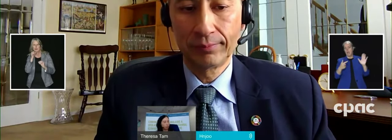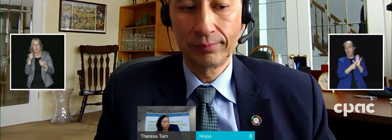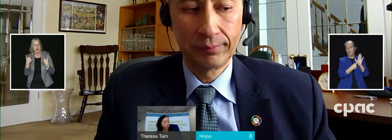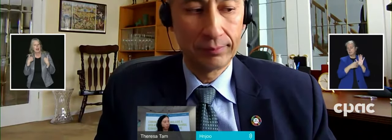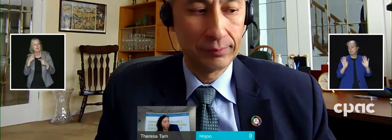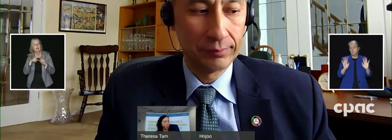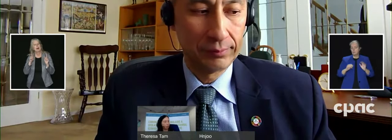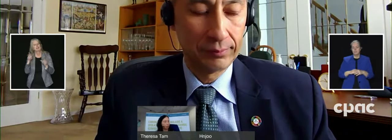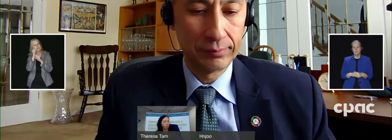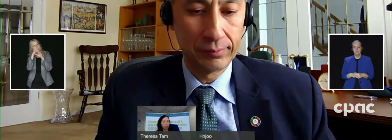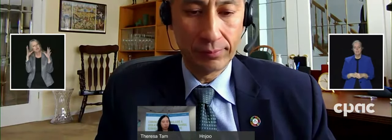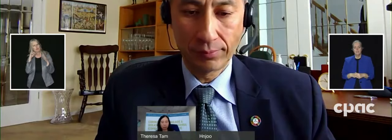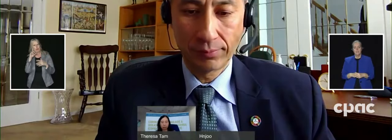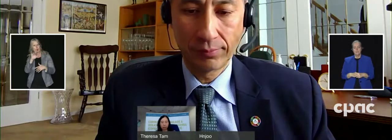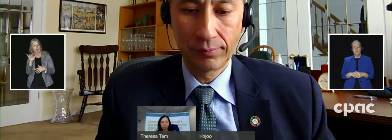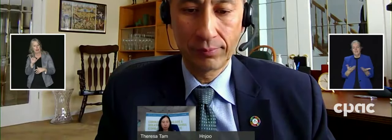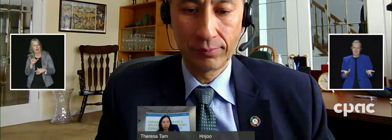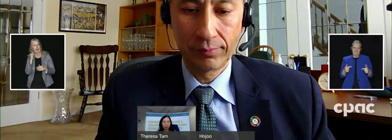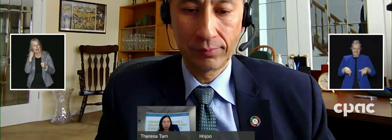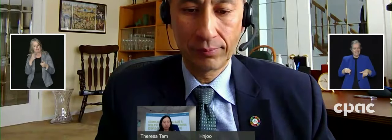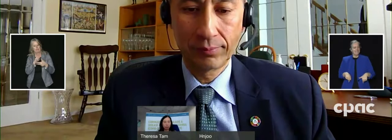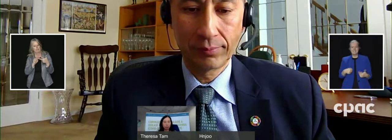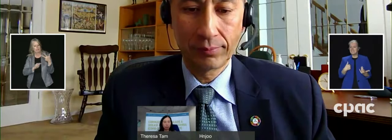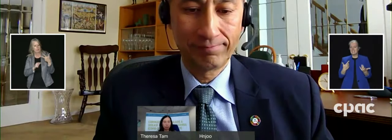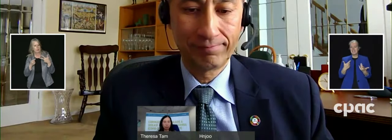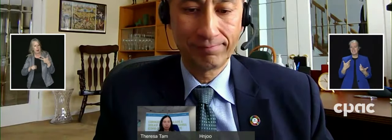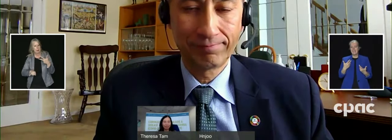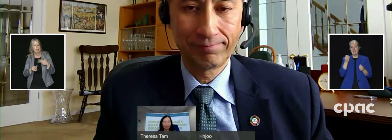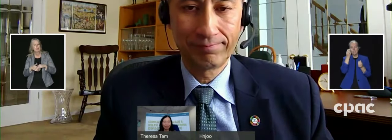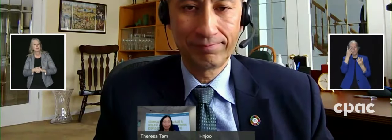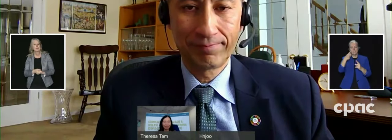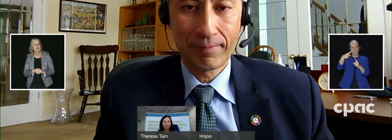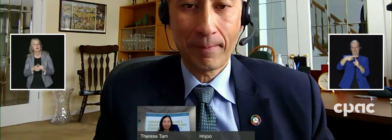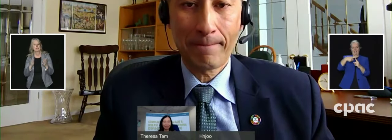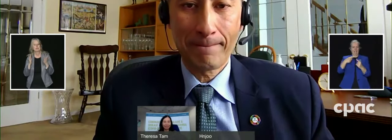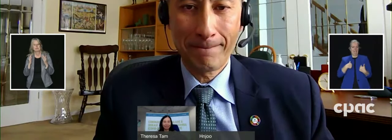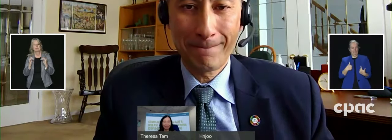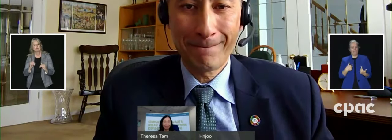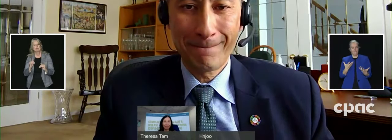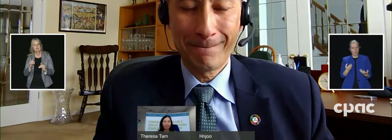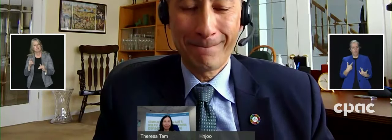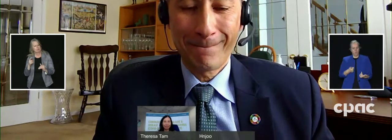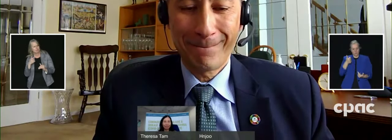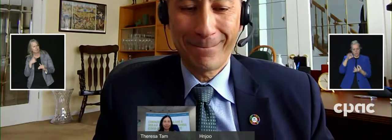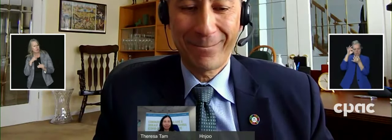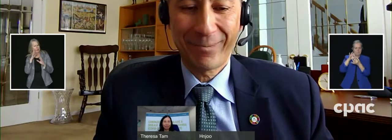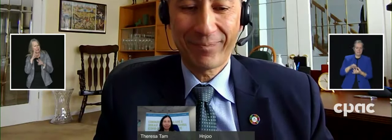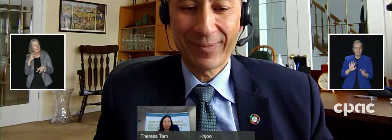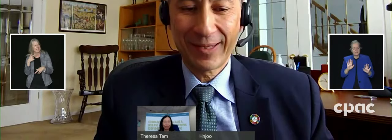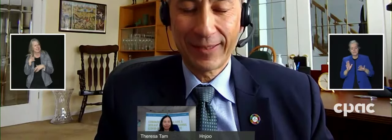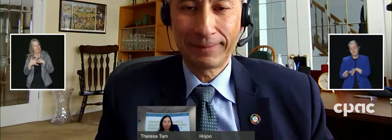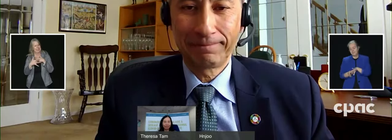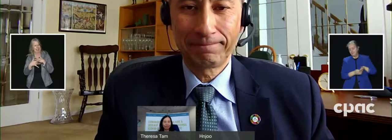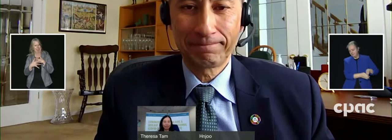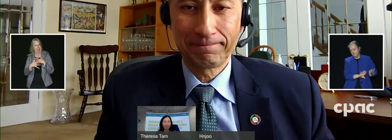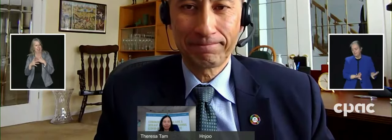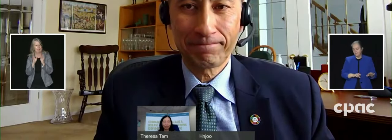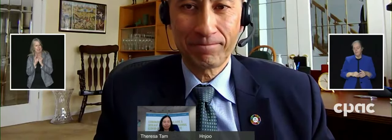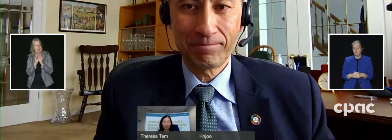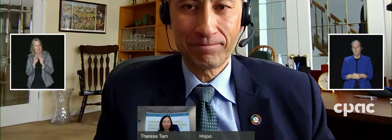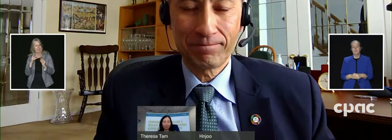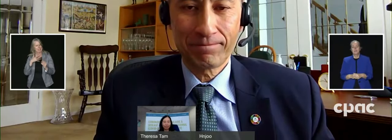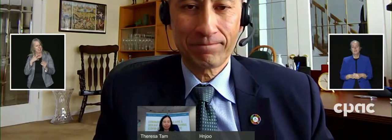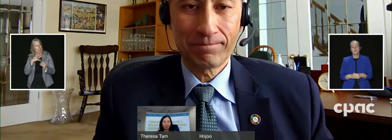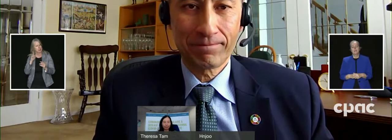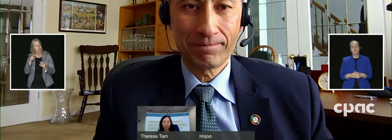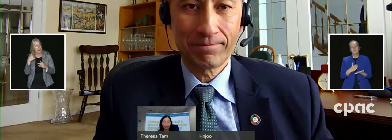OK. Ben, respectueusement, c'est un briefing technique, alors on se serait attendu peut-être à plus de précision. But I just want to continue on what you were saying, Dr.